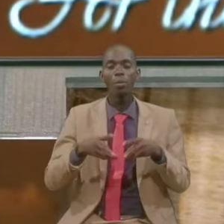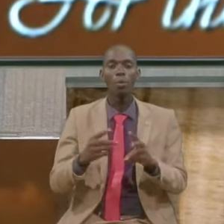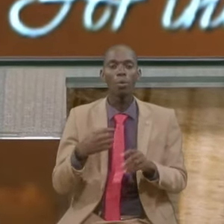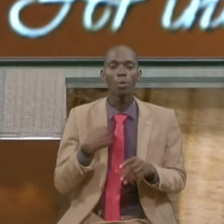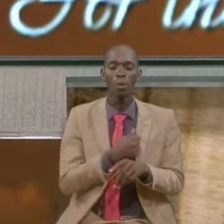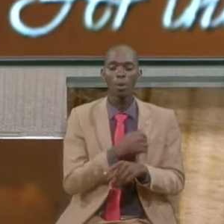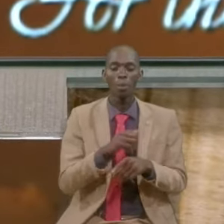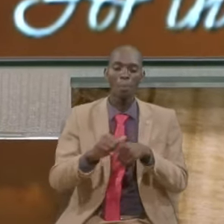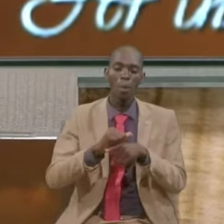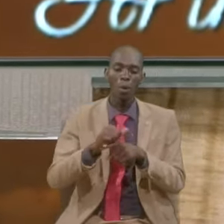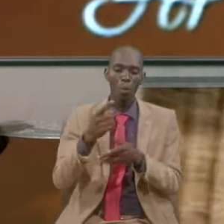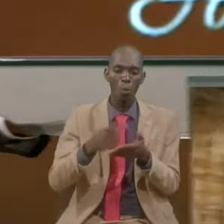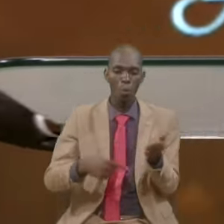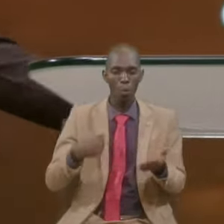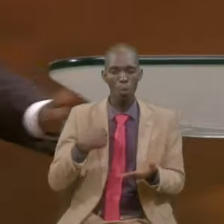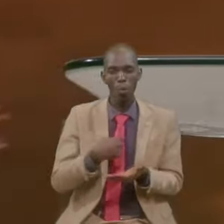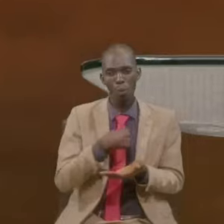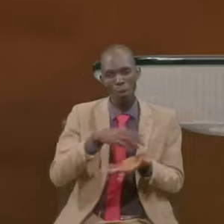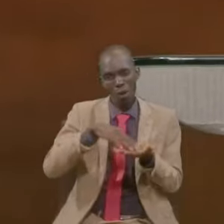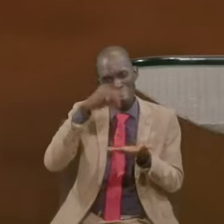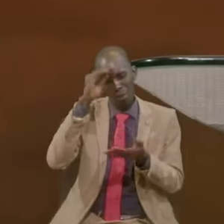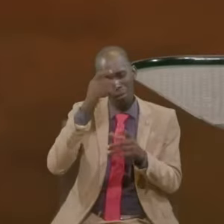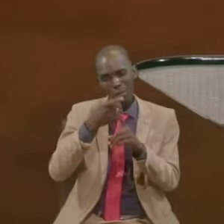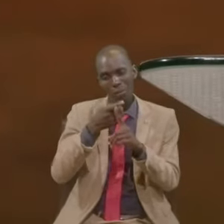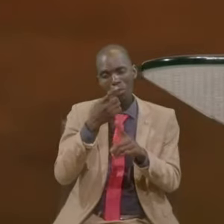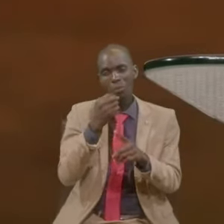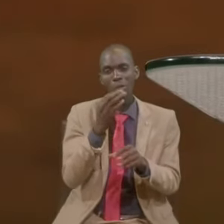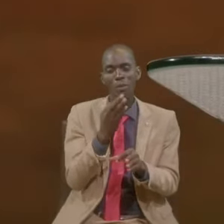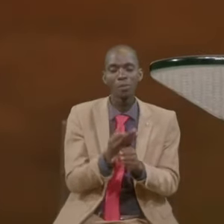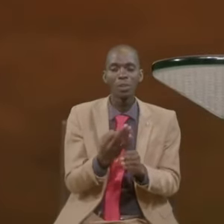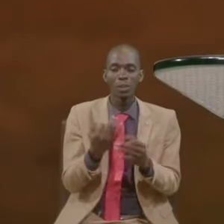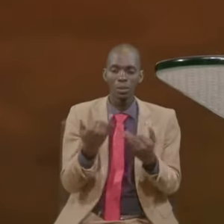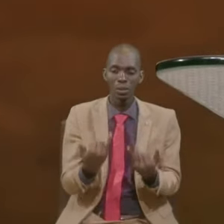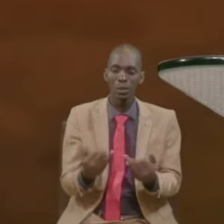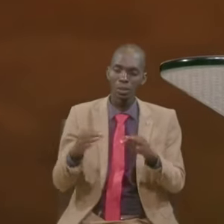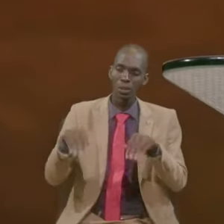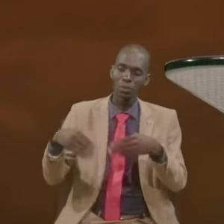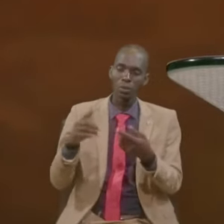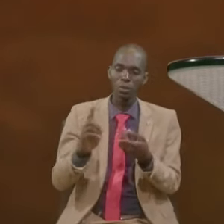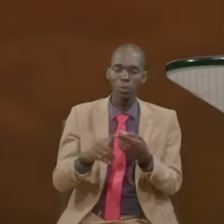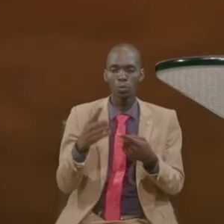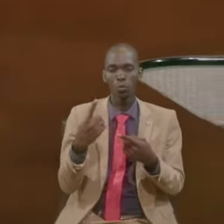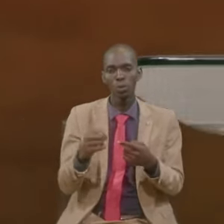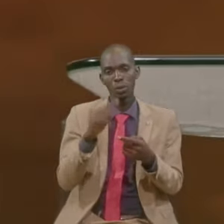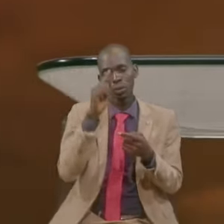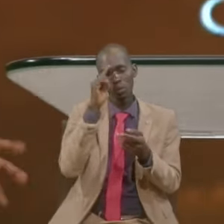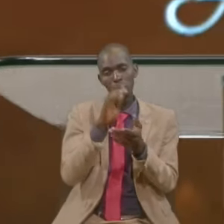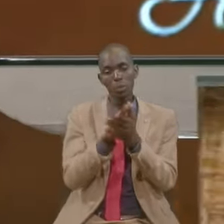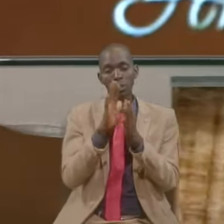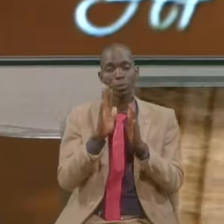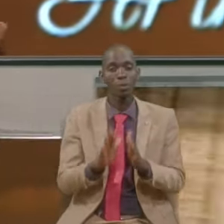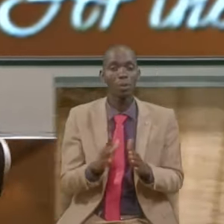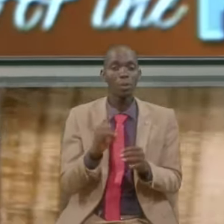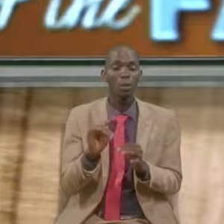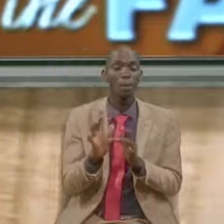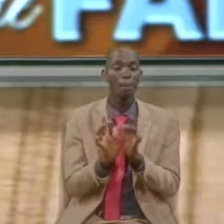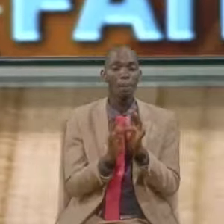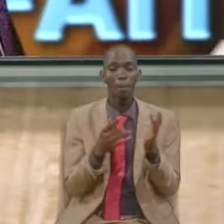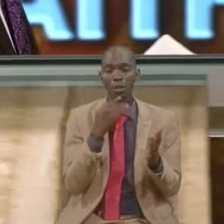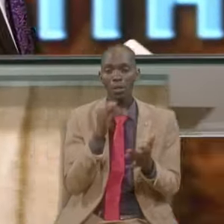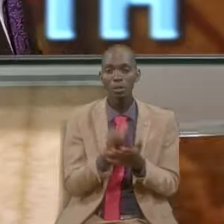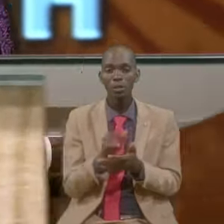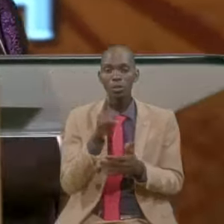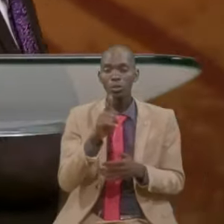what we learn from the faith was delivered unto the saints. When the Bible says you are